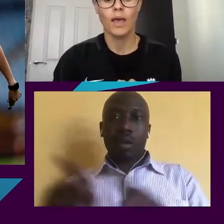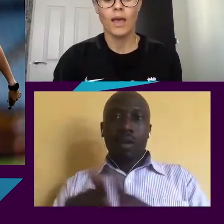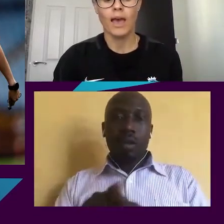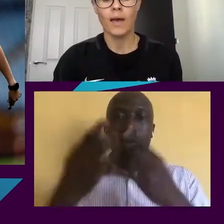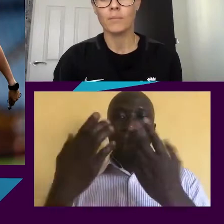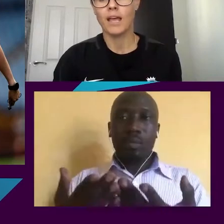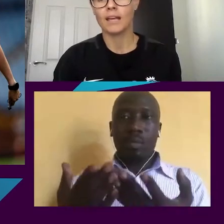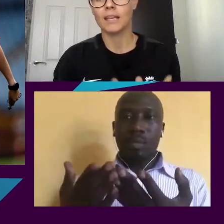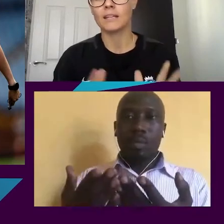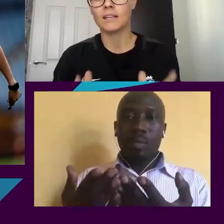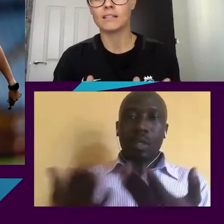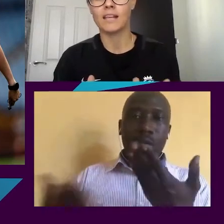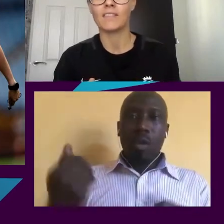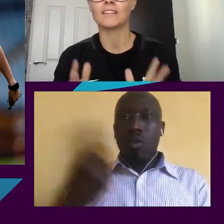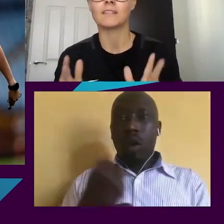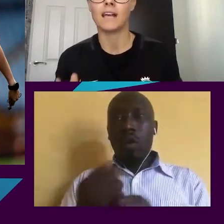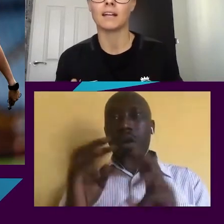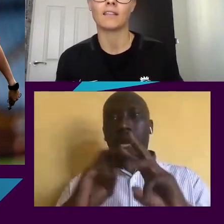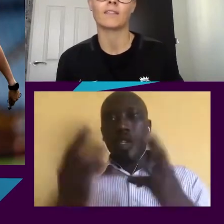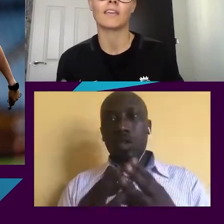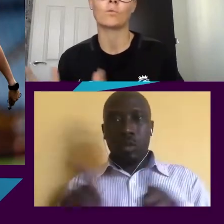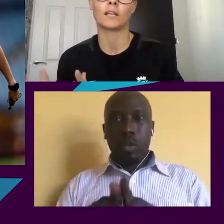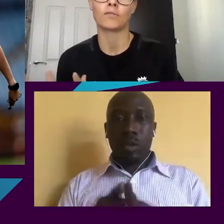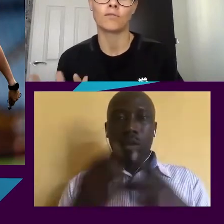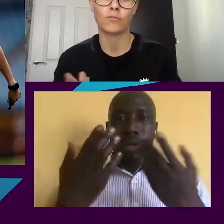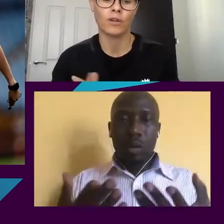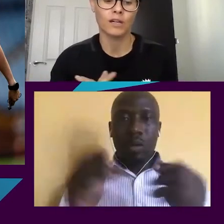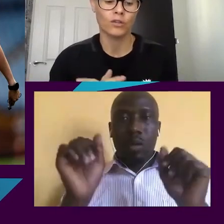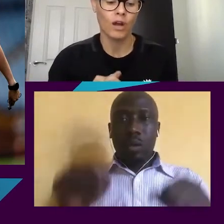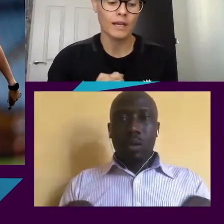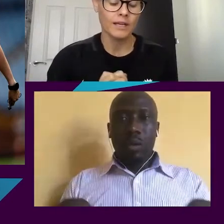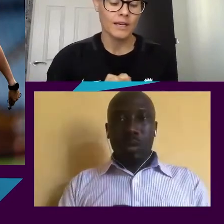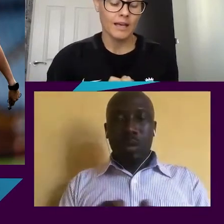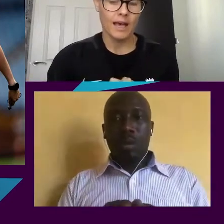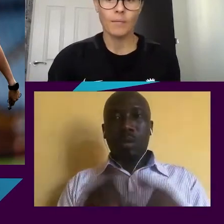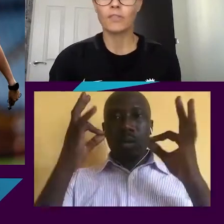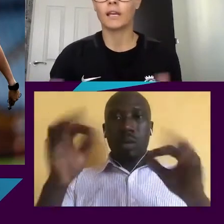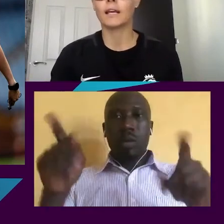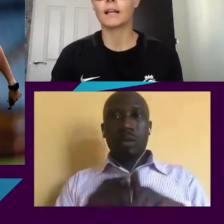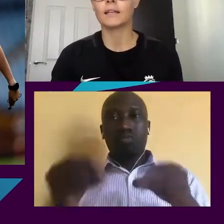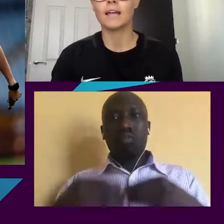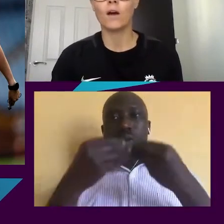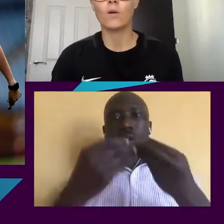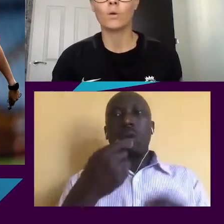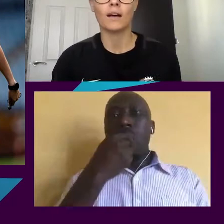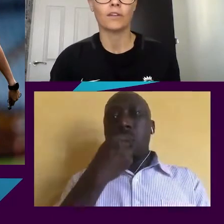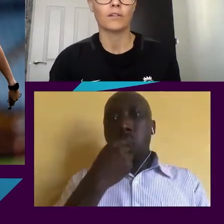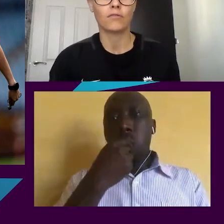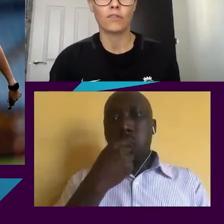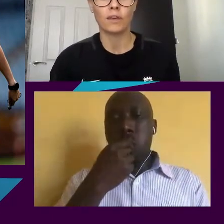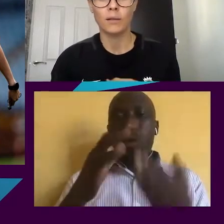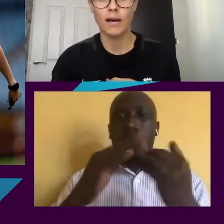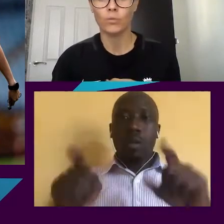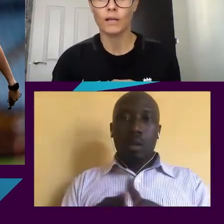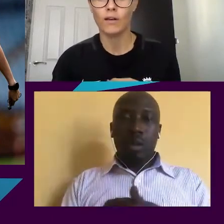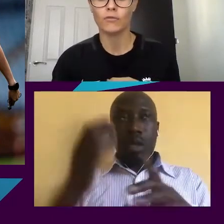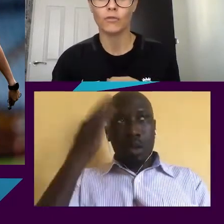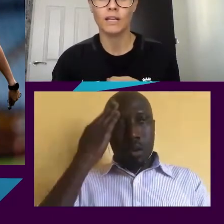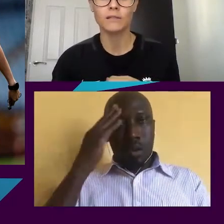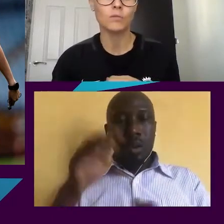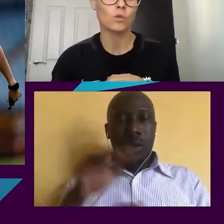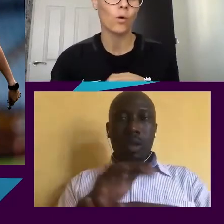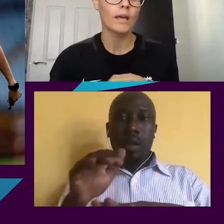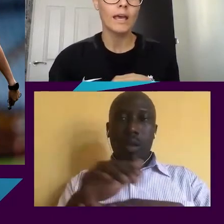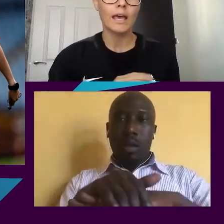workshop, gained an insight, and then decided that they want to give refereeing a try. I think in England now, we have the female pathway